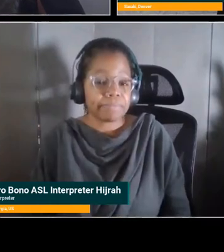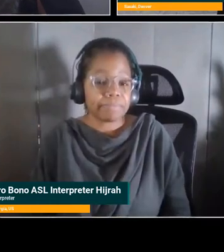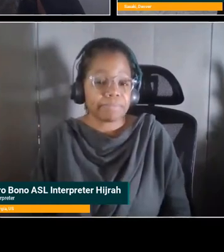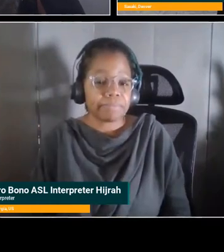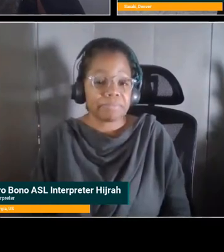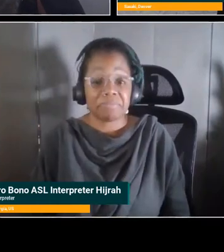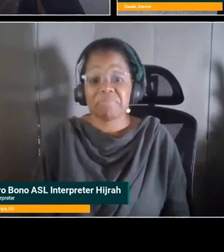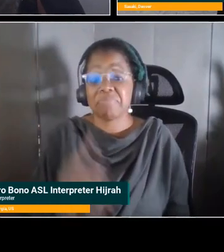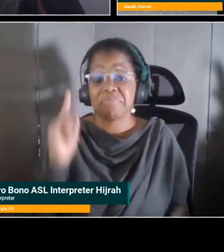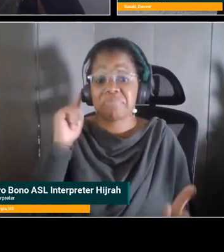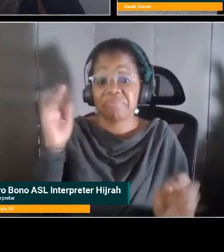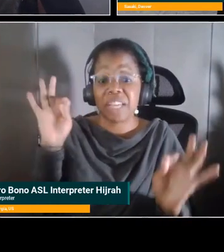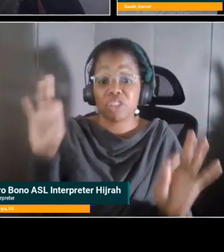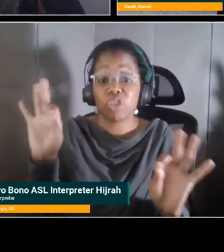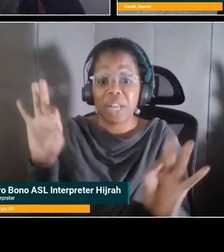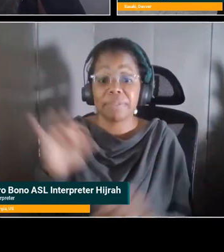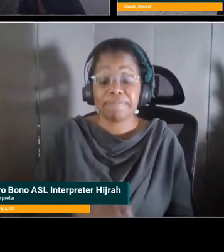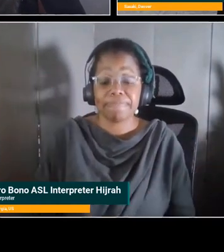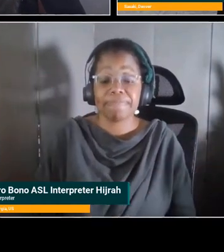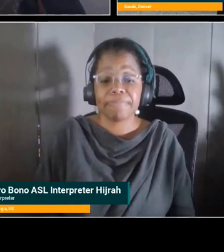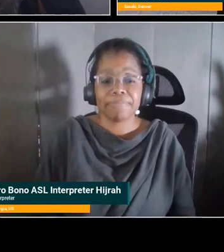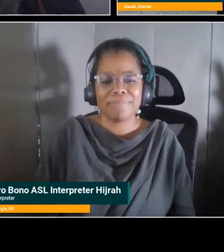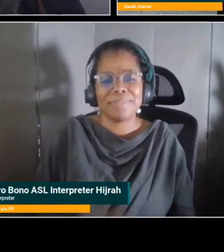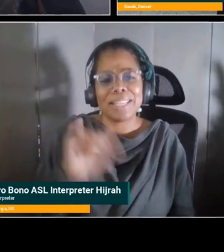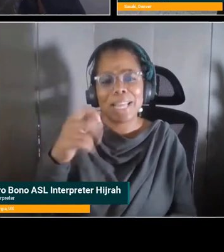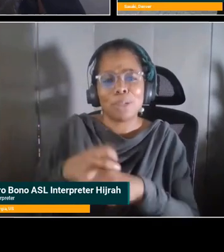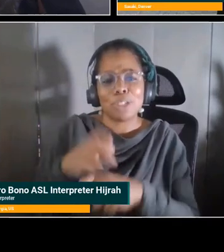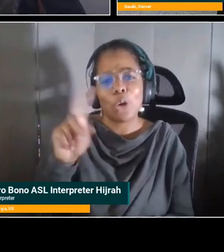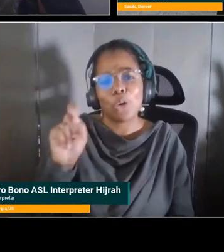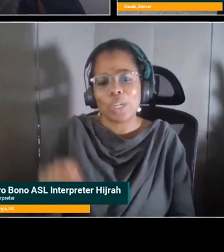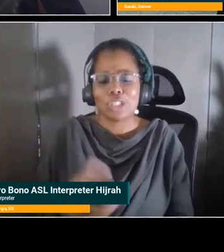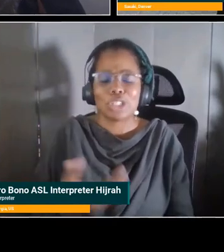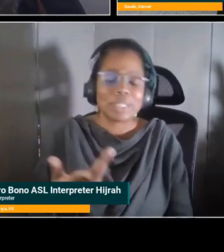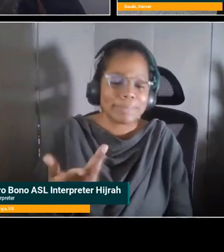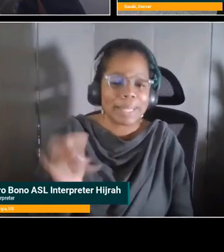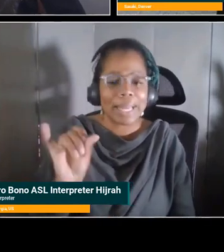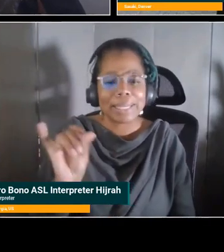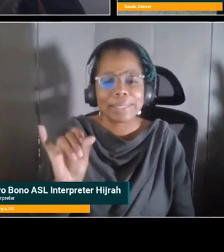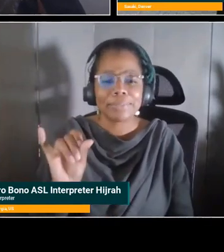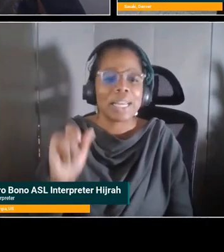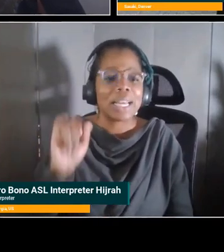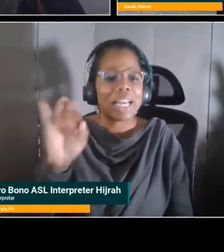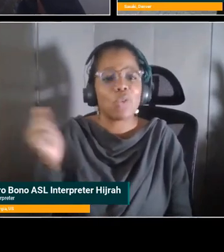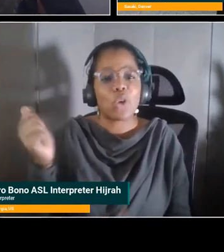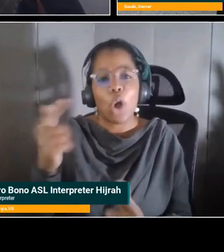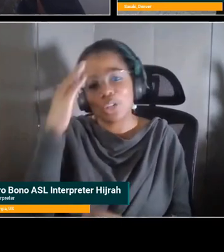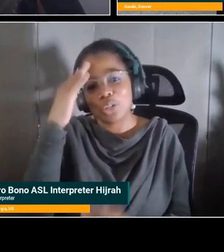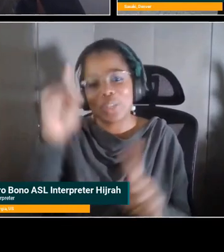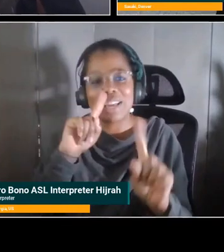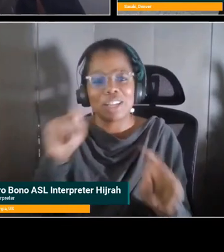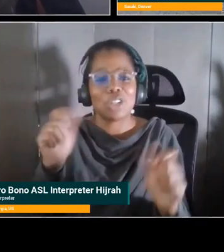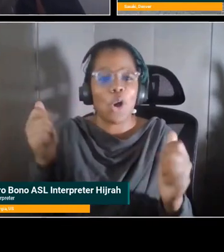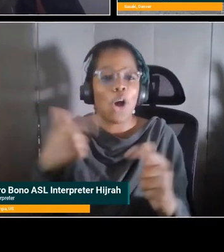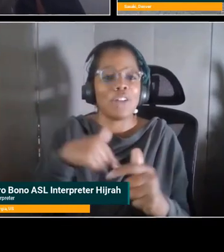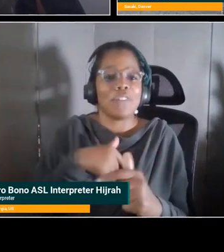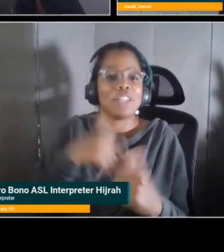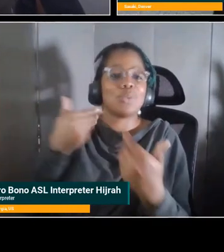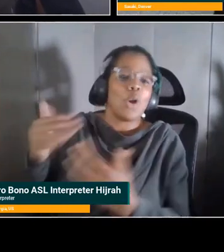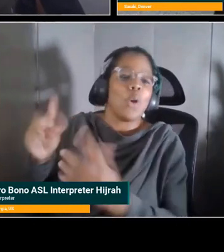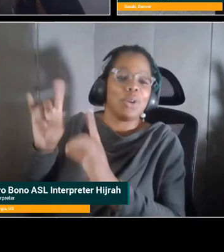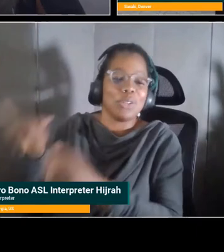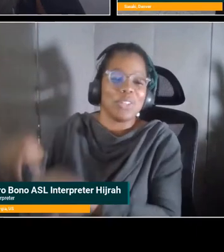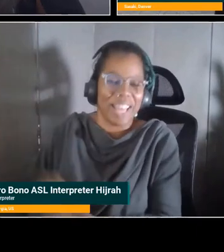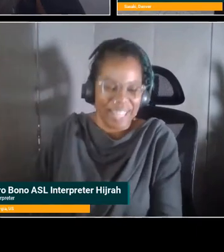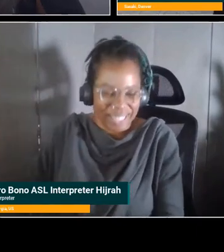That's great. I know the hard questions, like, if we all knew the answer, probably we'd all be doing it. But I love that sort